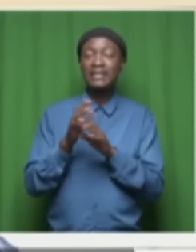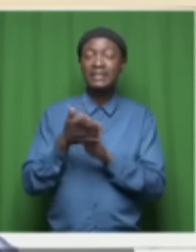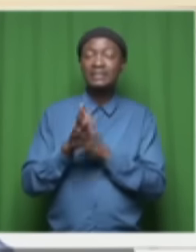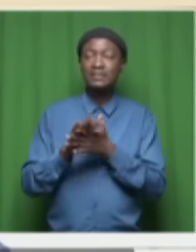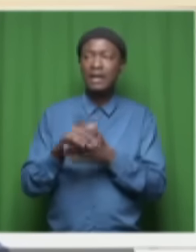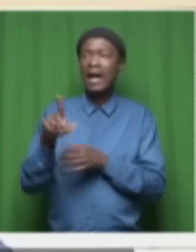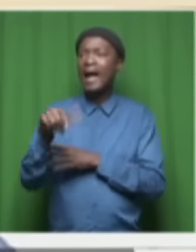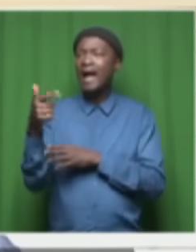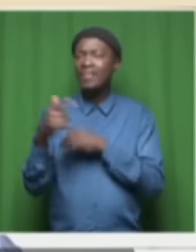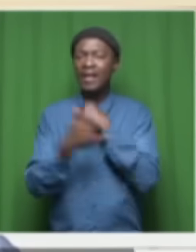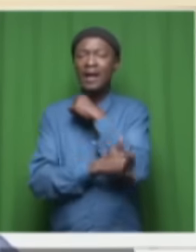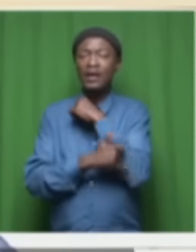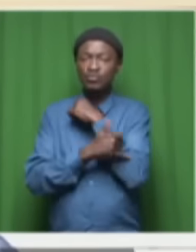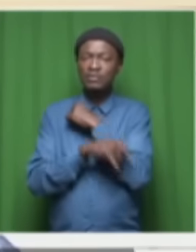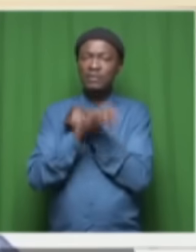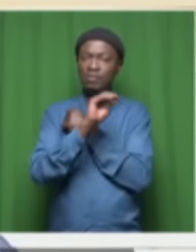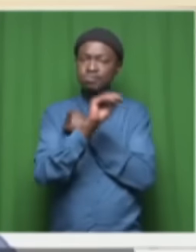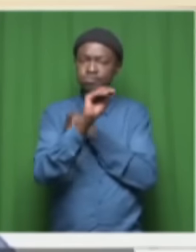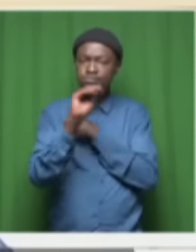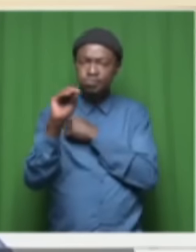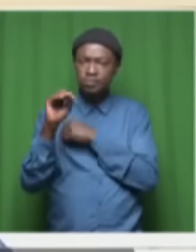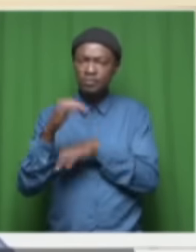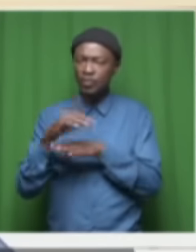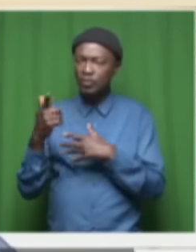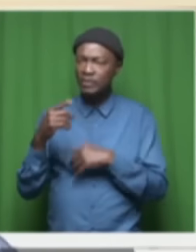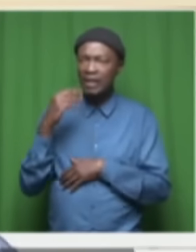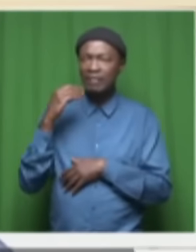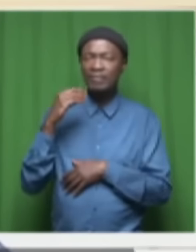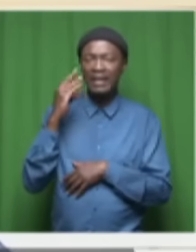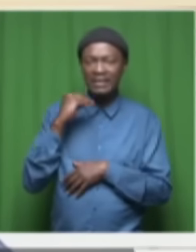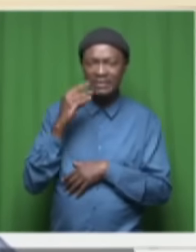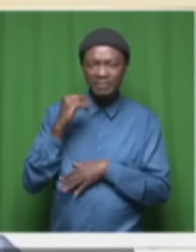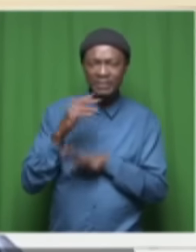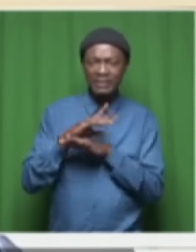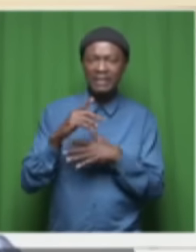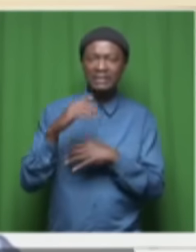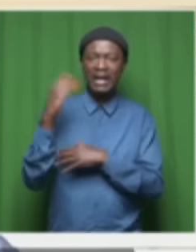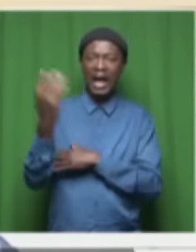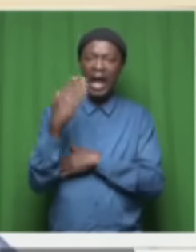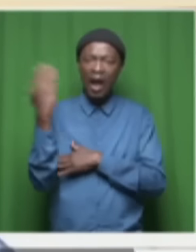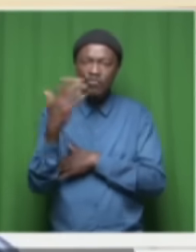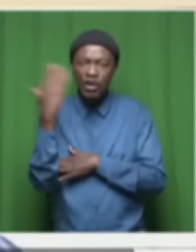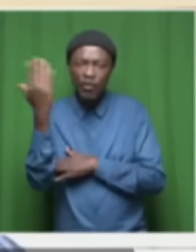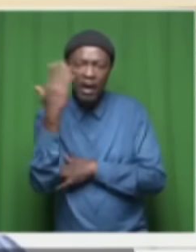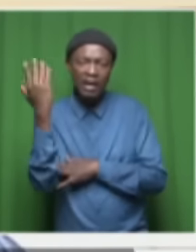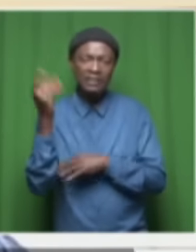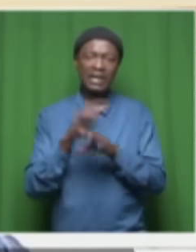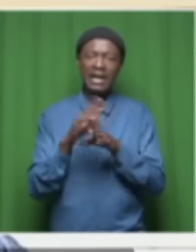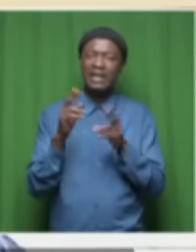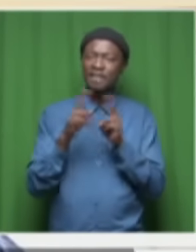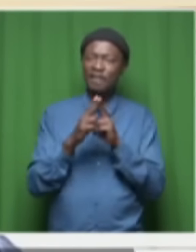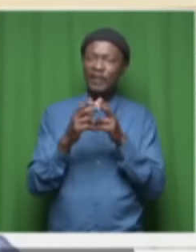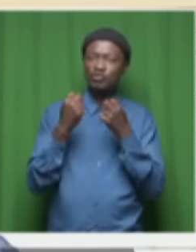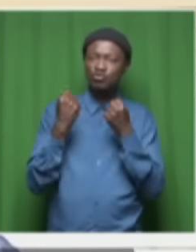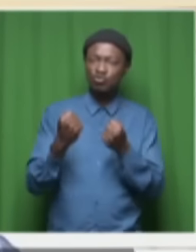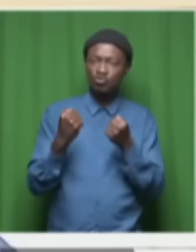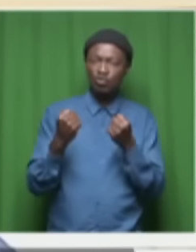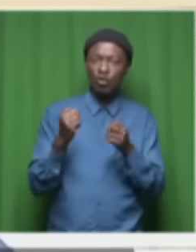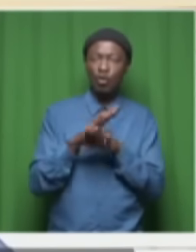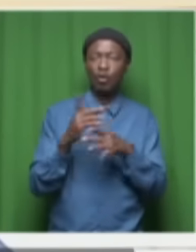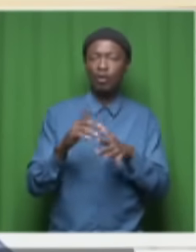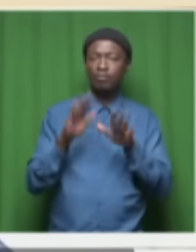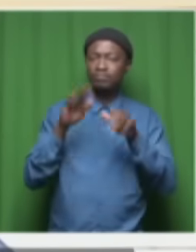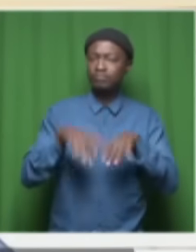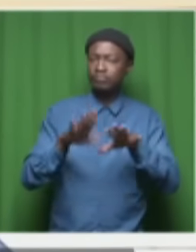other countries which they've experienced hurricanes and very strong currencies which